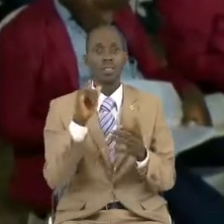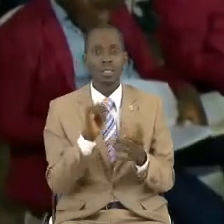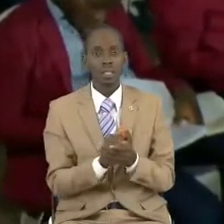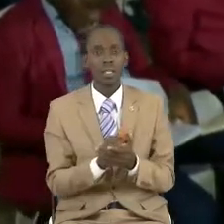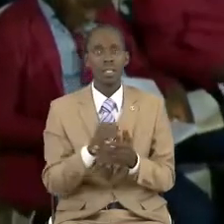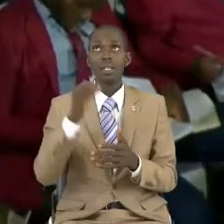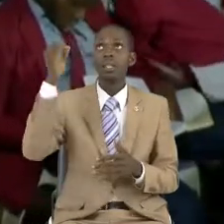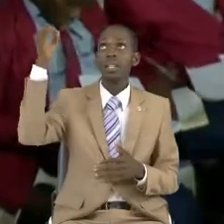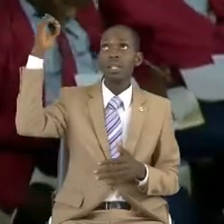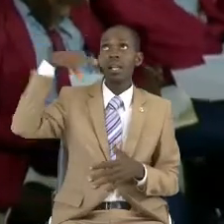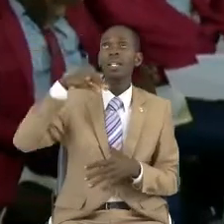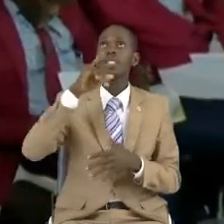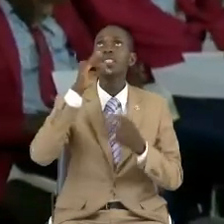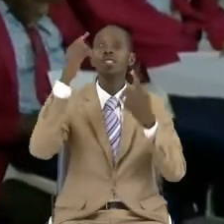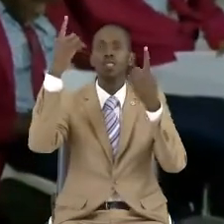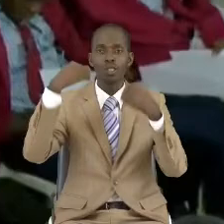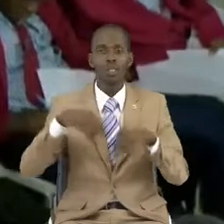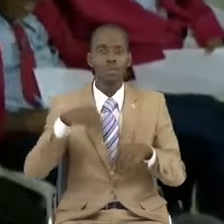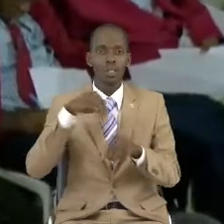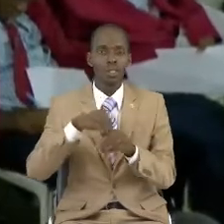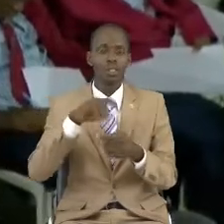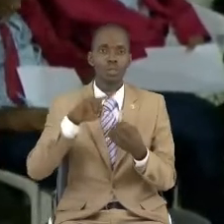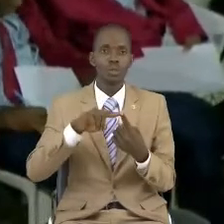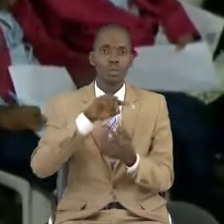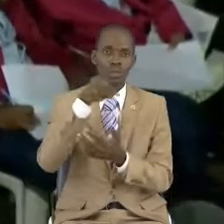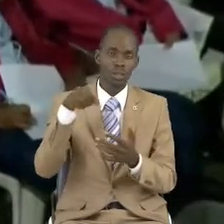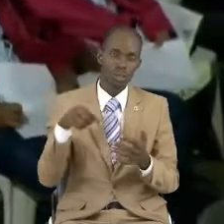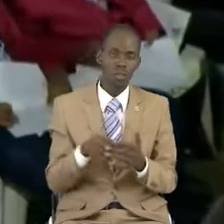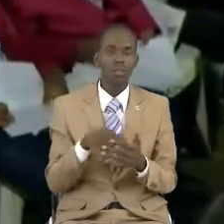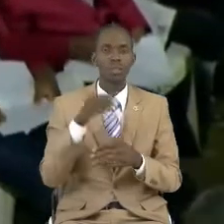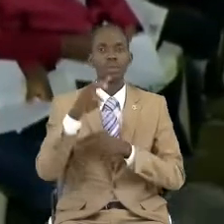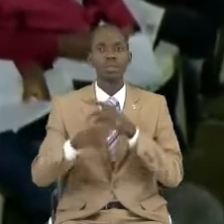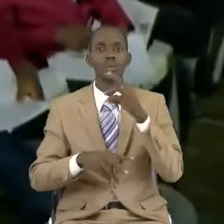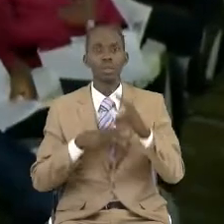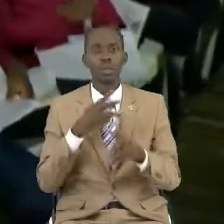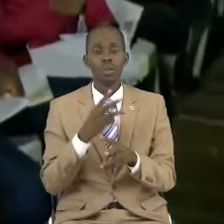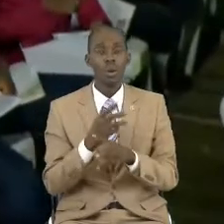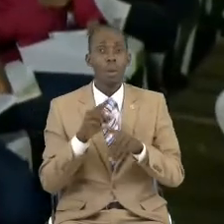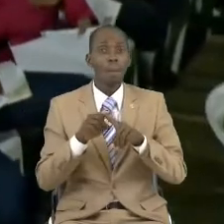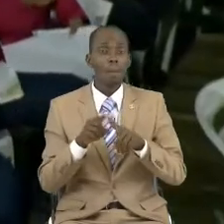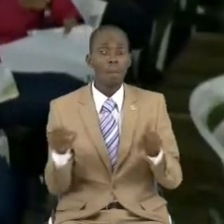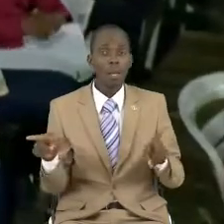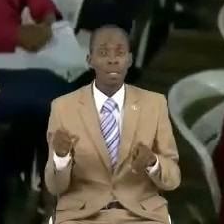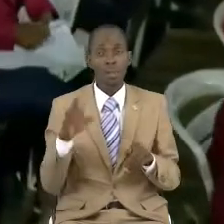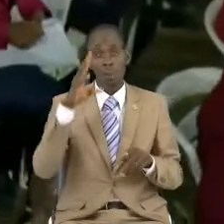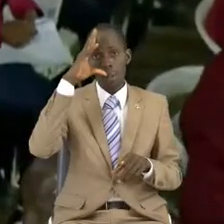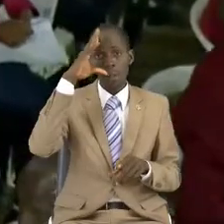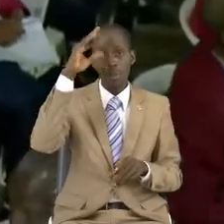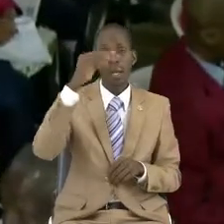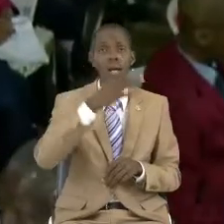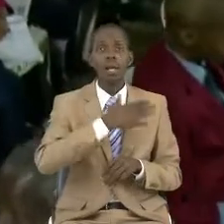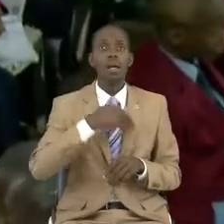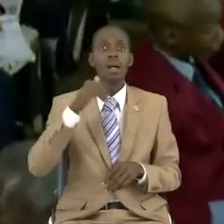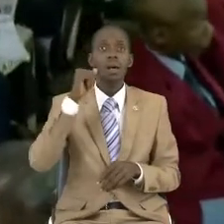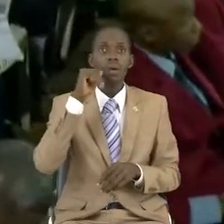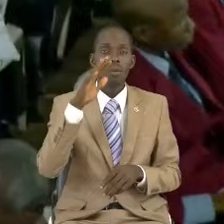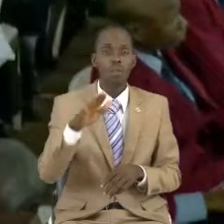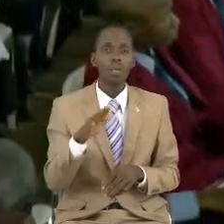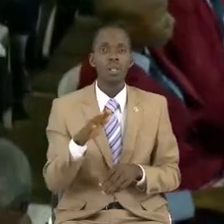come into this world but men and women love